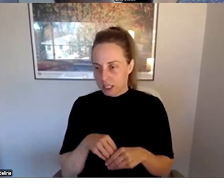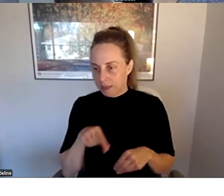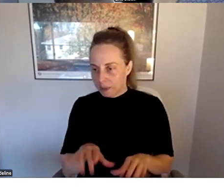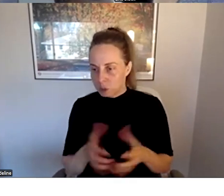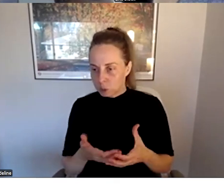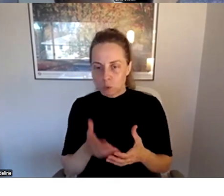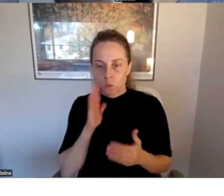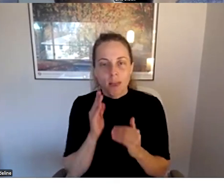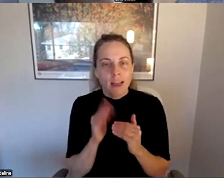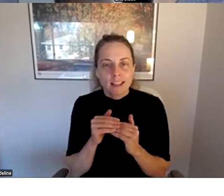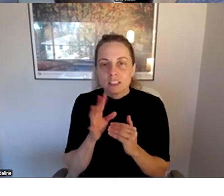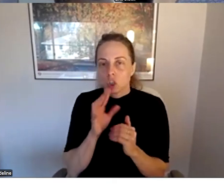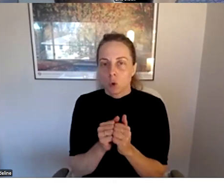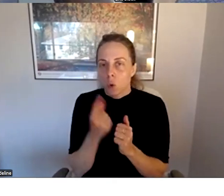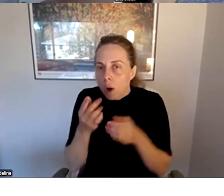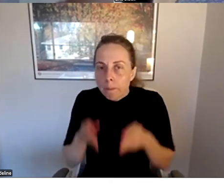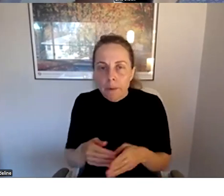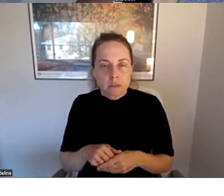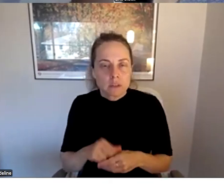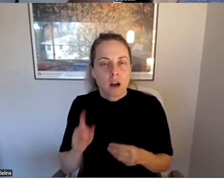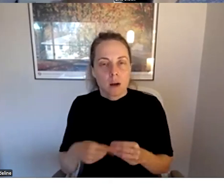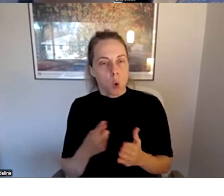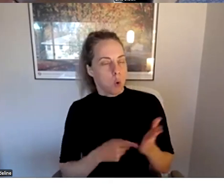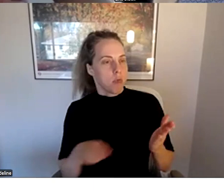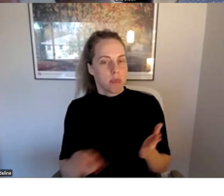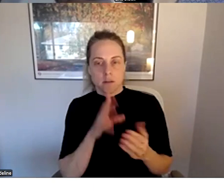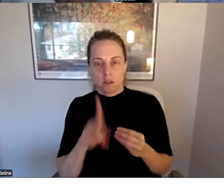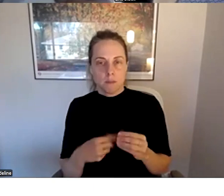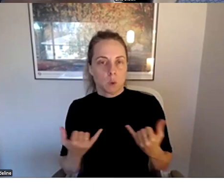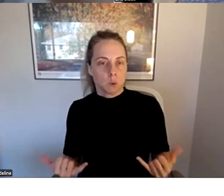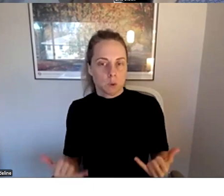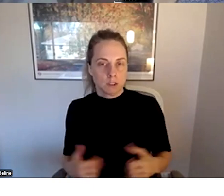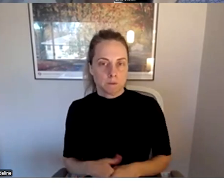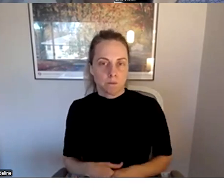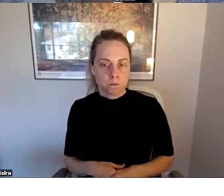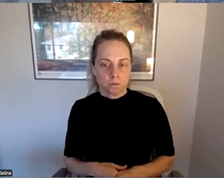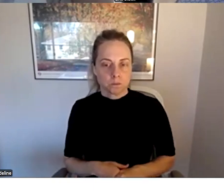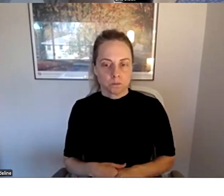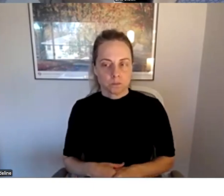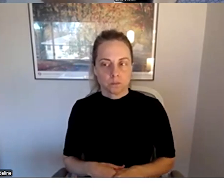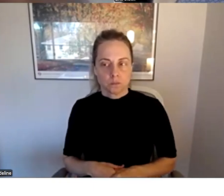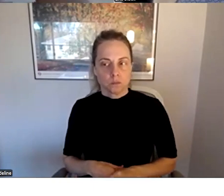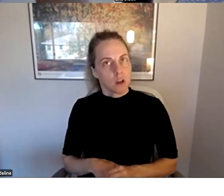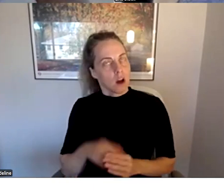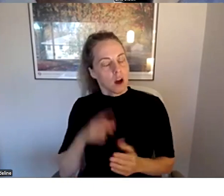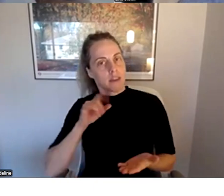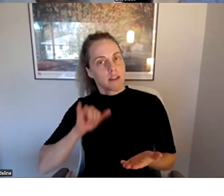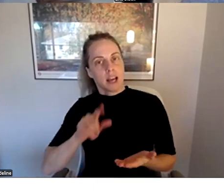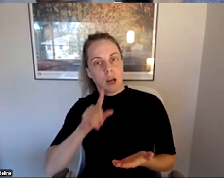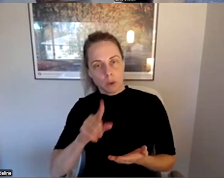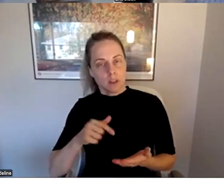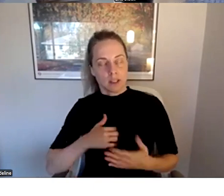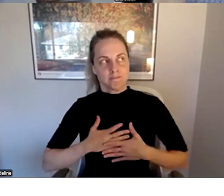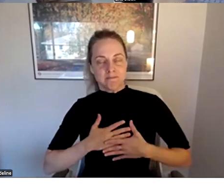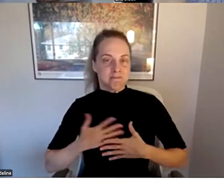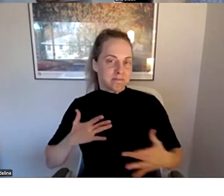least talk to one person about what they talked about today or what we talked about today. So I think that really gets me going